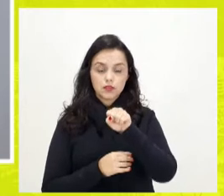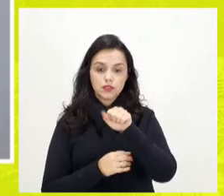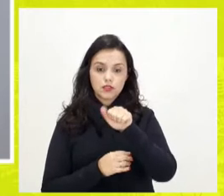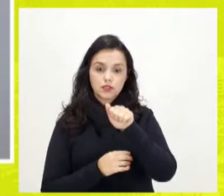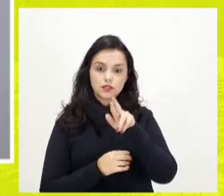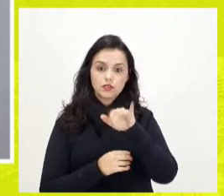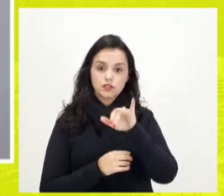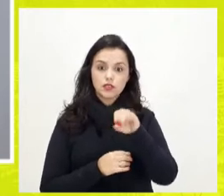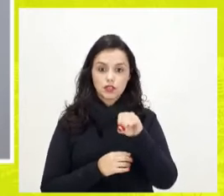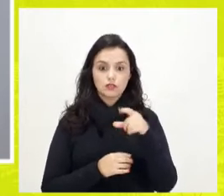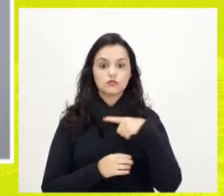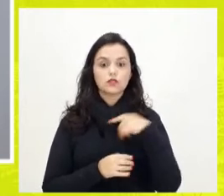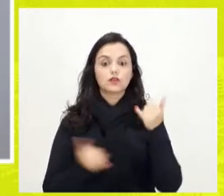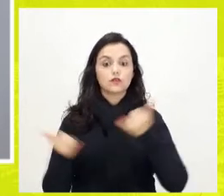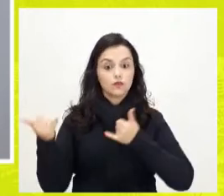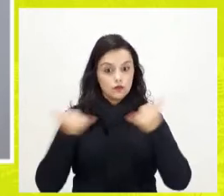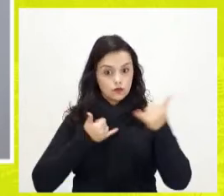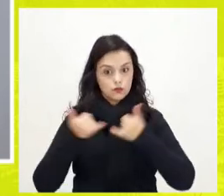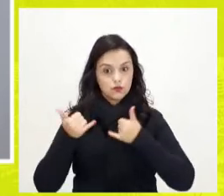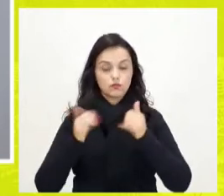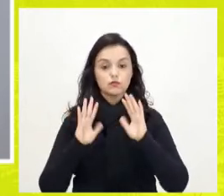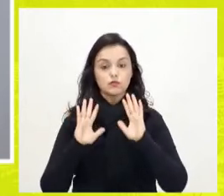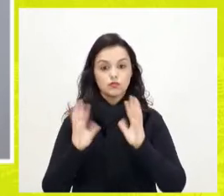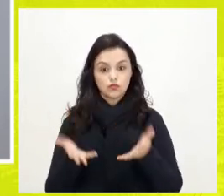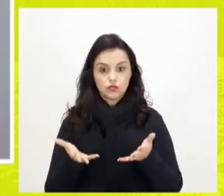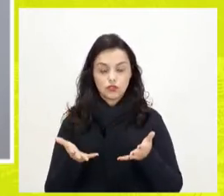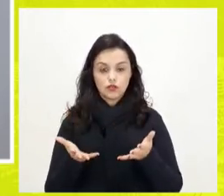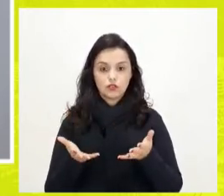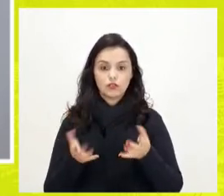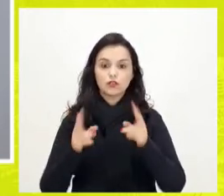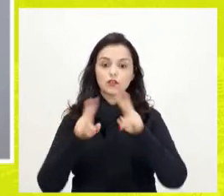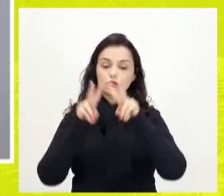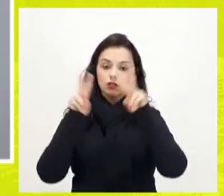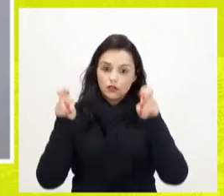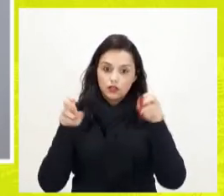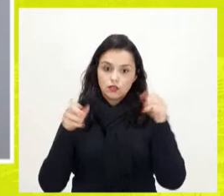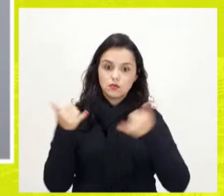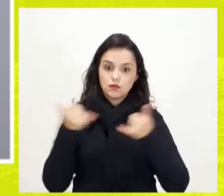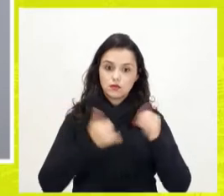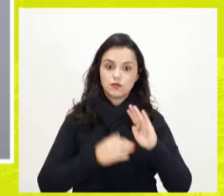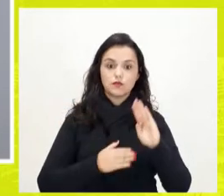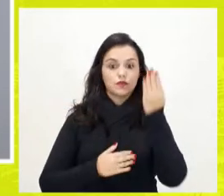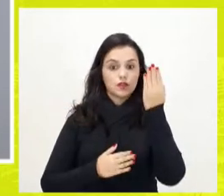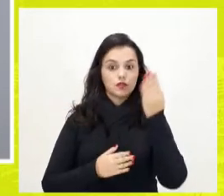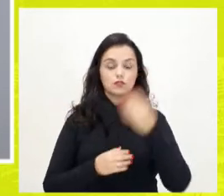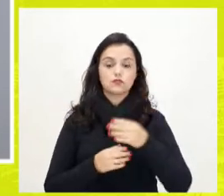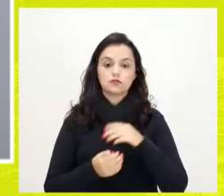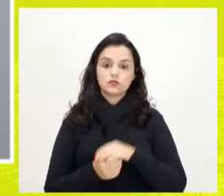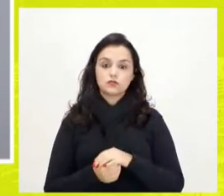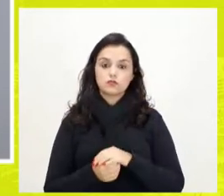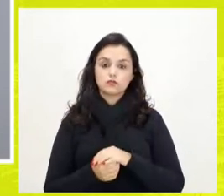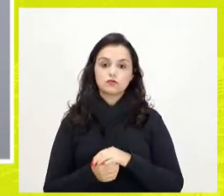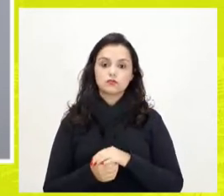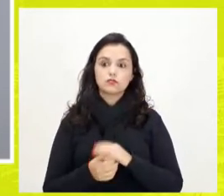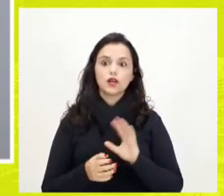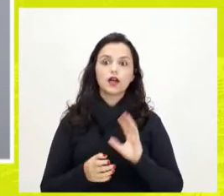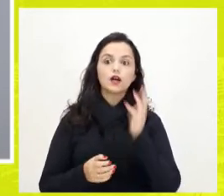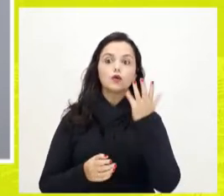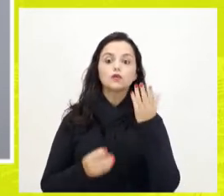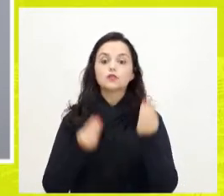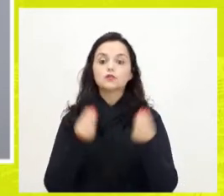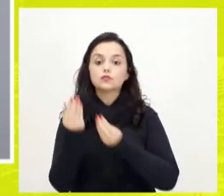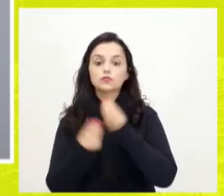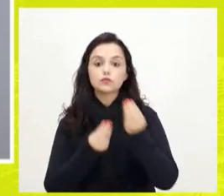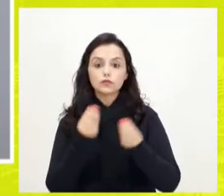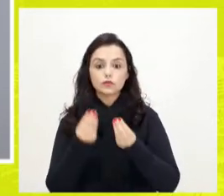all these people that work on the voting days the people that working there at the tables they received all the information